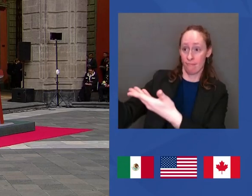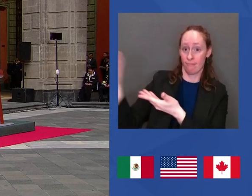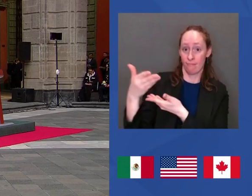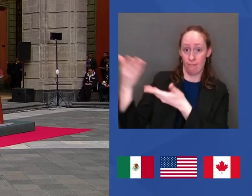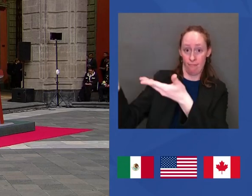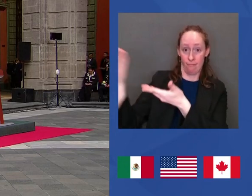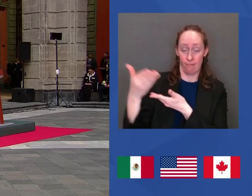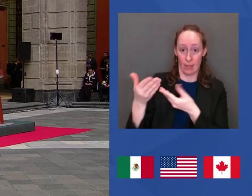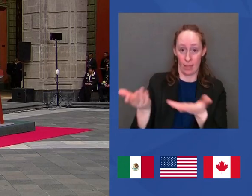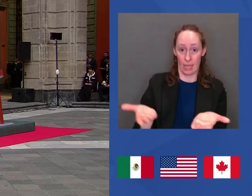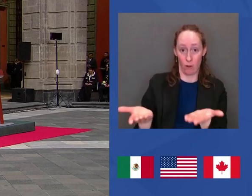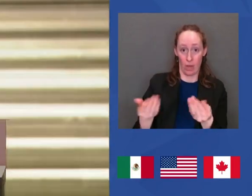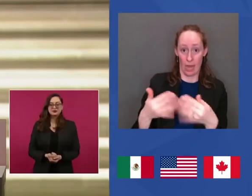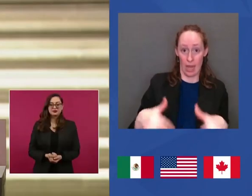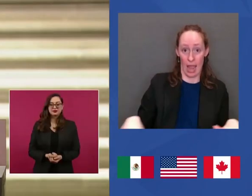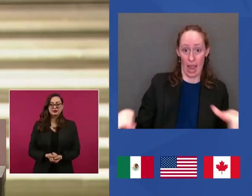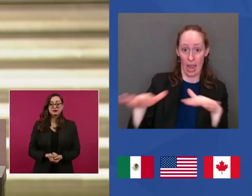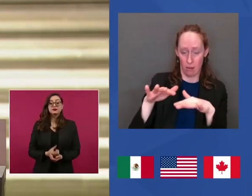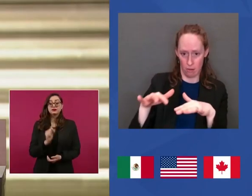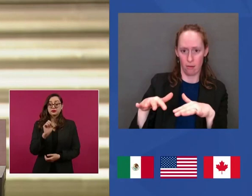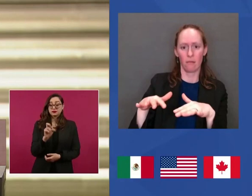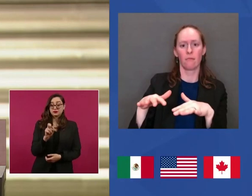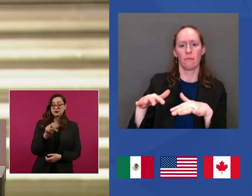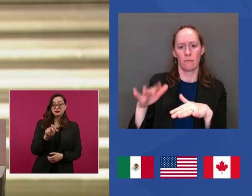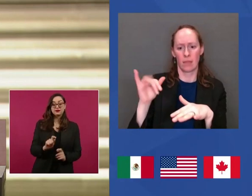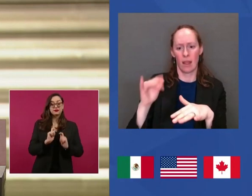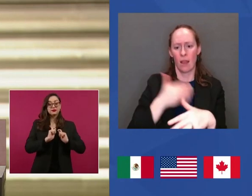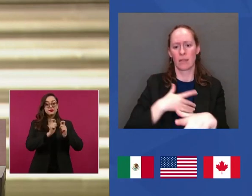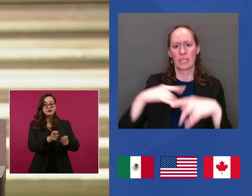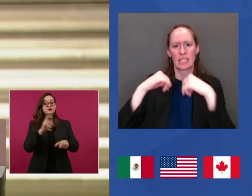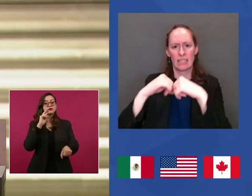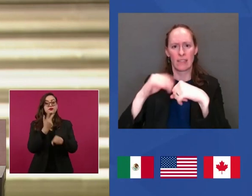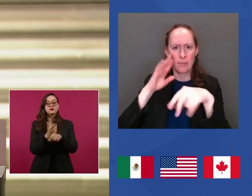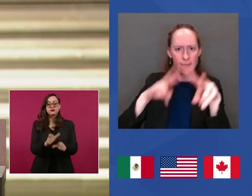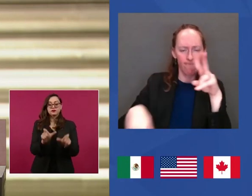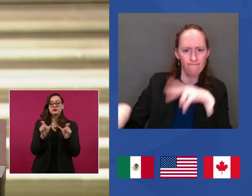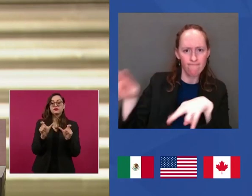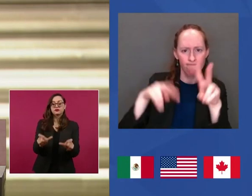National Defense Ministry. So we are combating